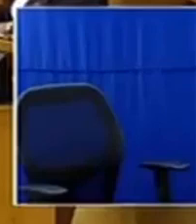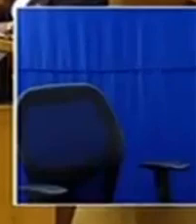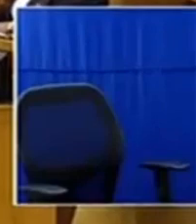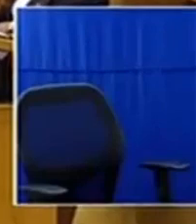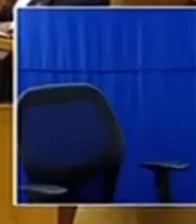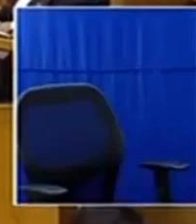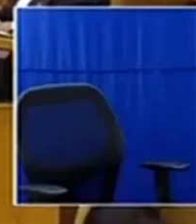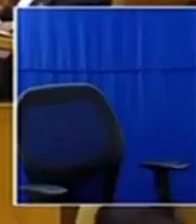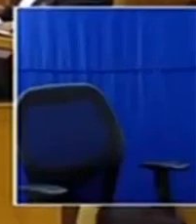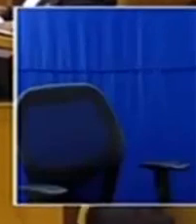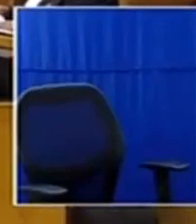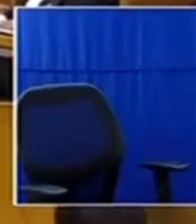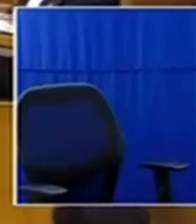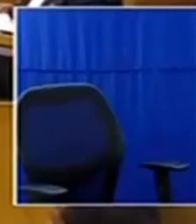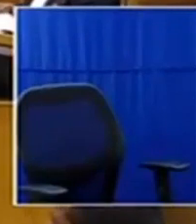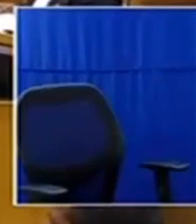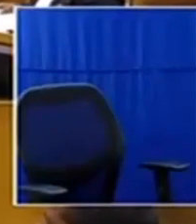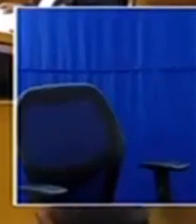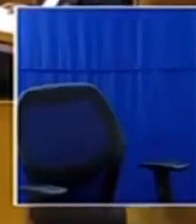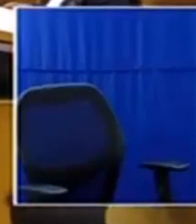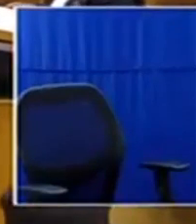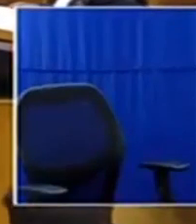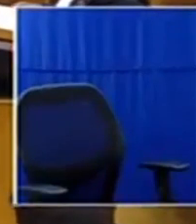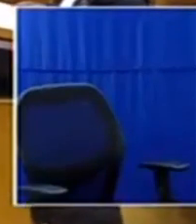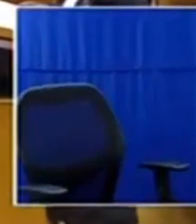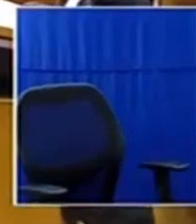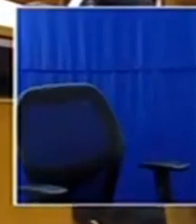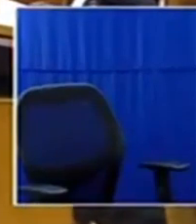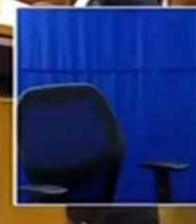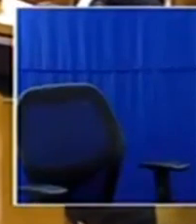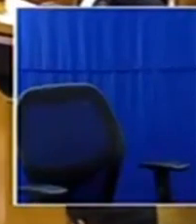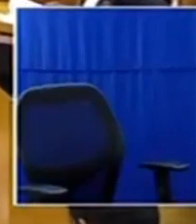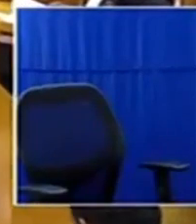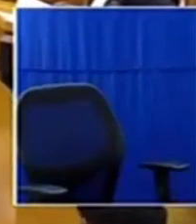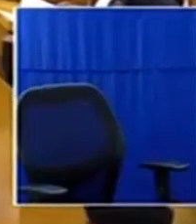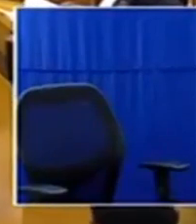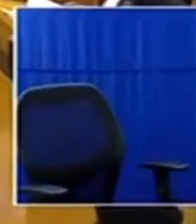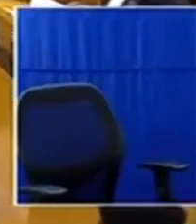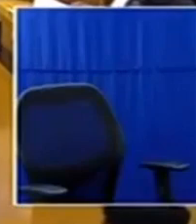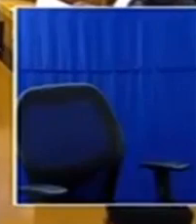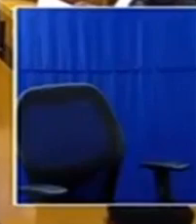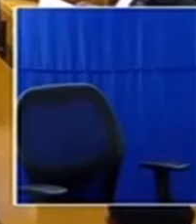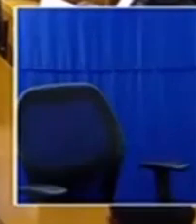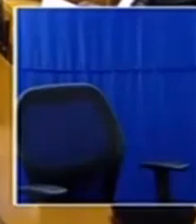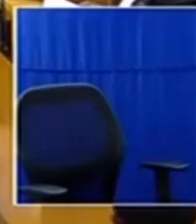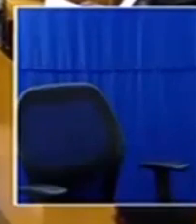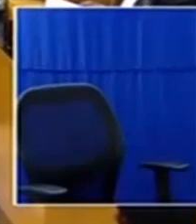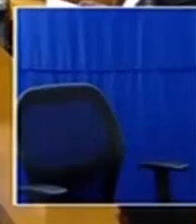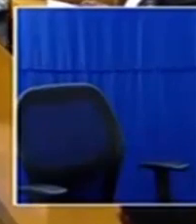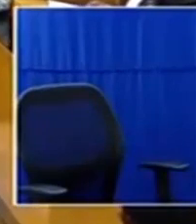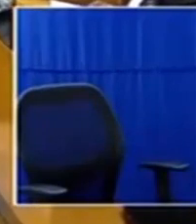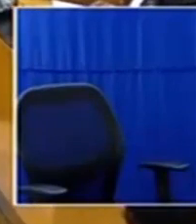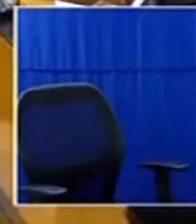Umam Nosipho Ntwanambi, ANC NCOP, Dr. Mario Ariani Ambrosini,